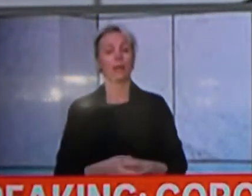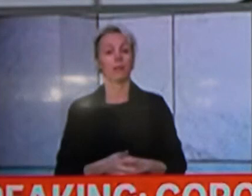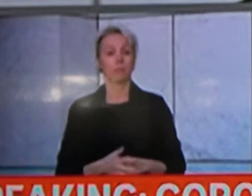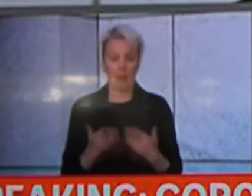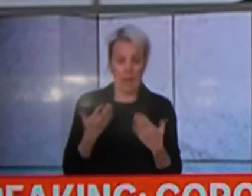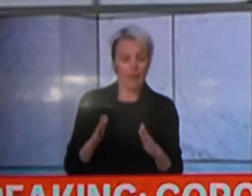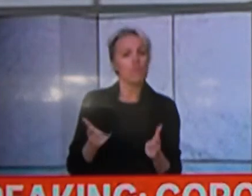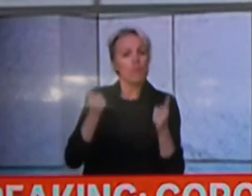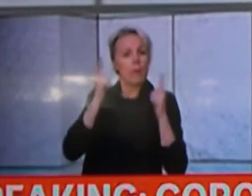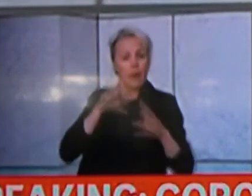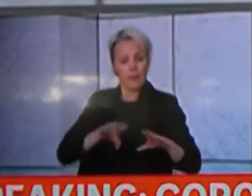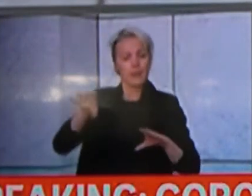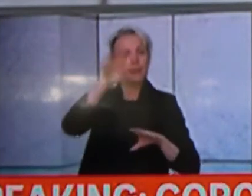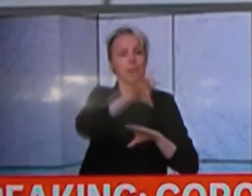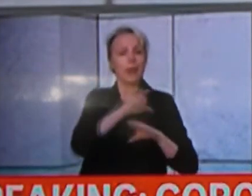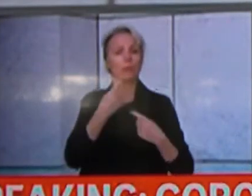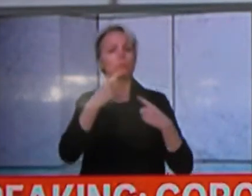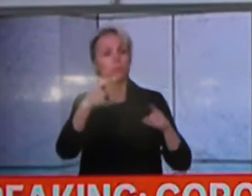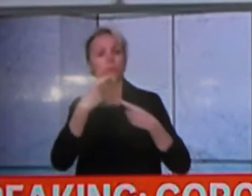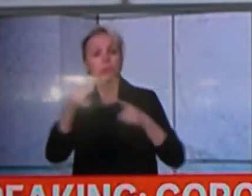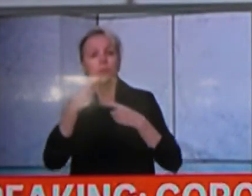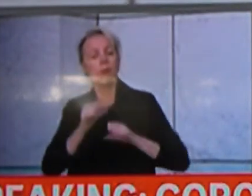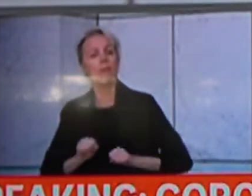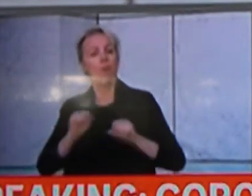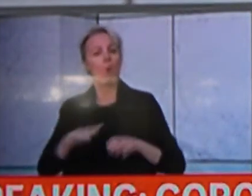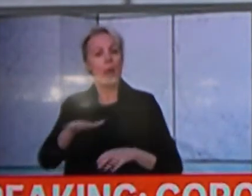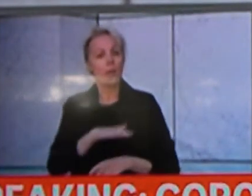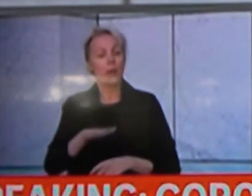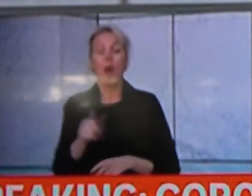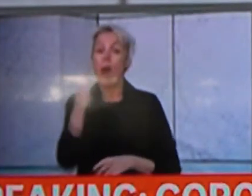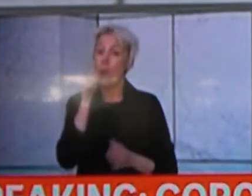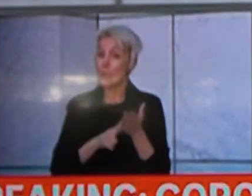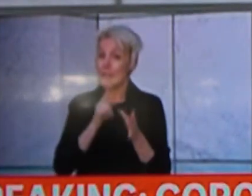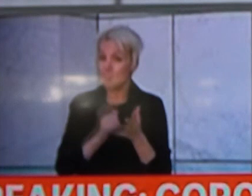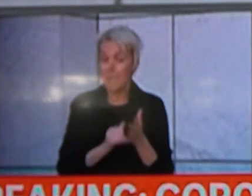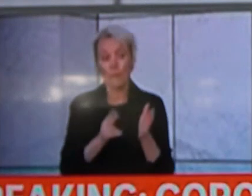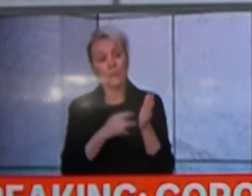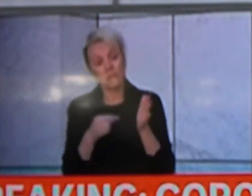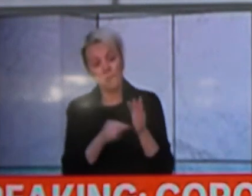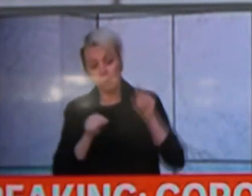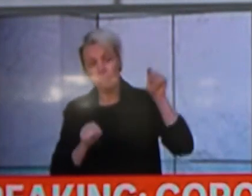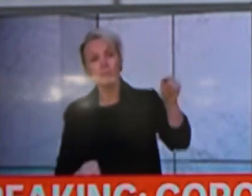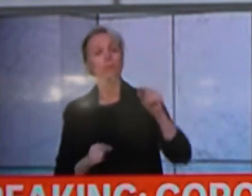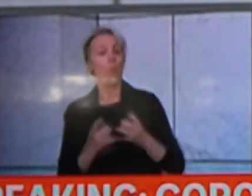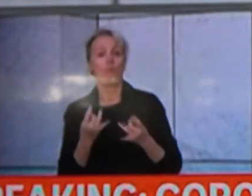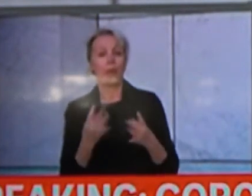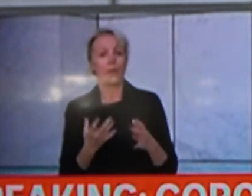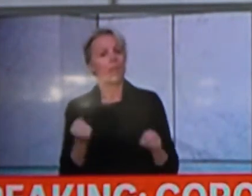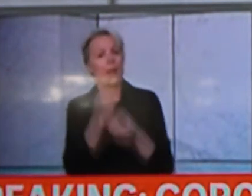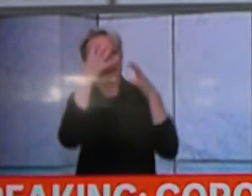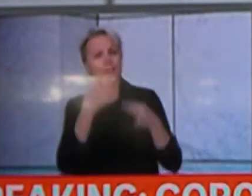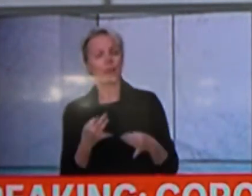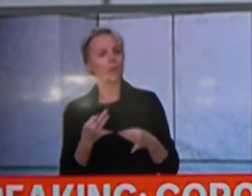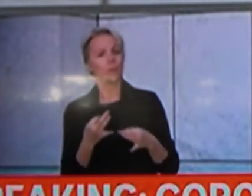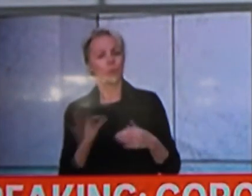them to do that. But no, all of these decisions, whether it was in Tasmania, the Northern Territory or elsewhere, they are making those decisions